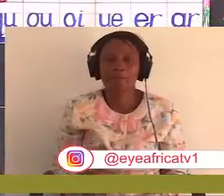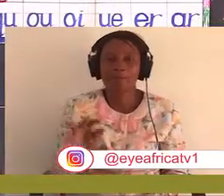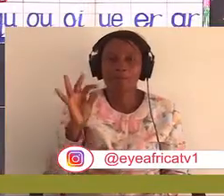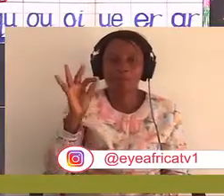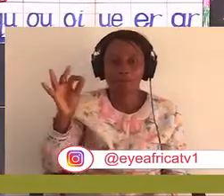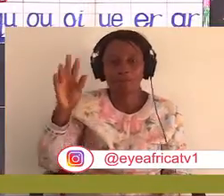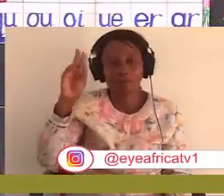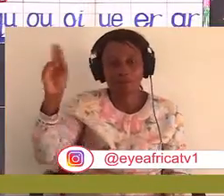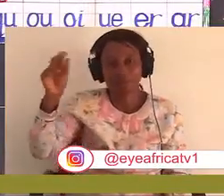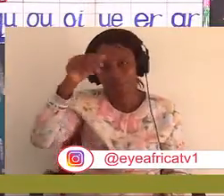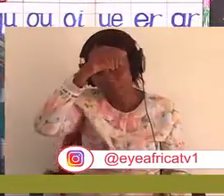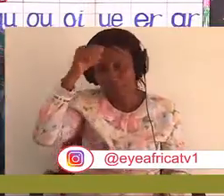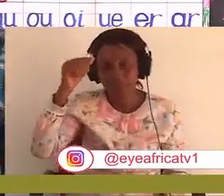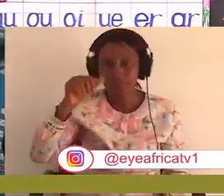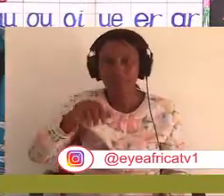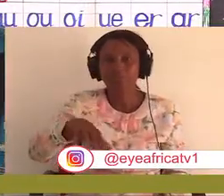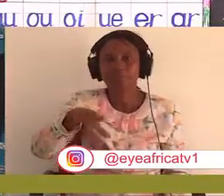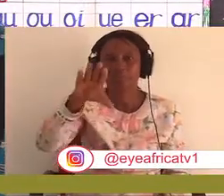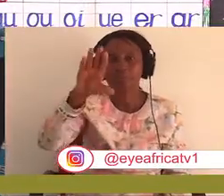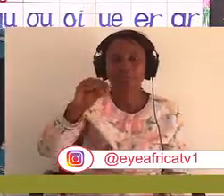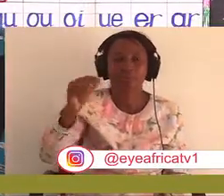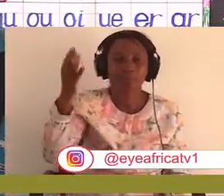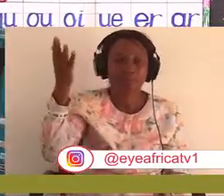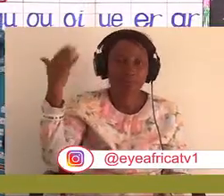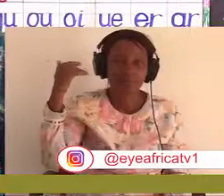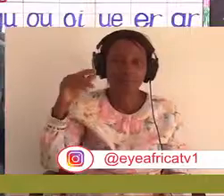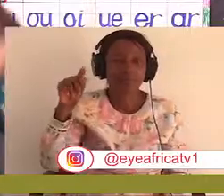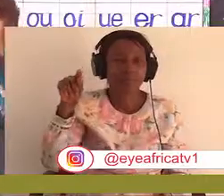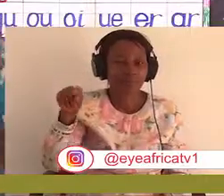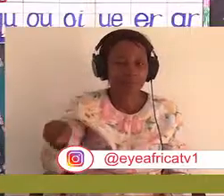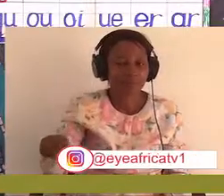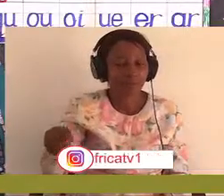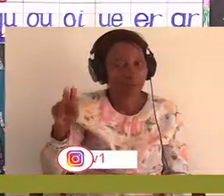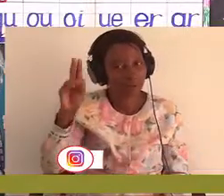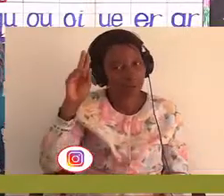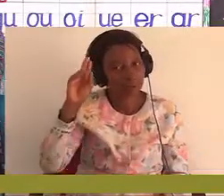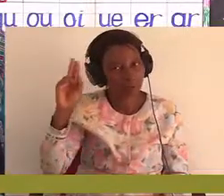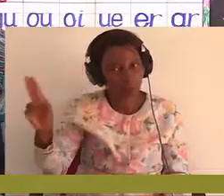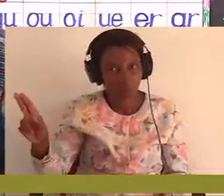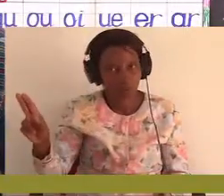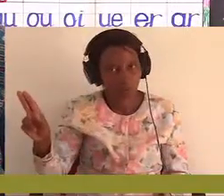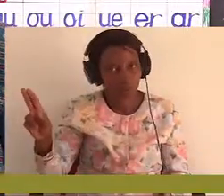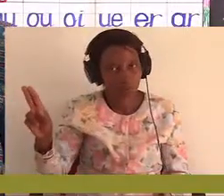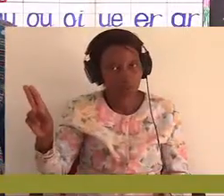the homework supposed to be done at home.